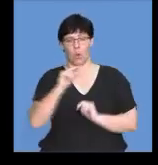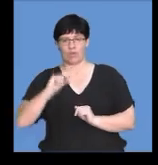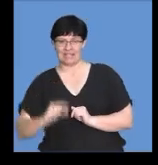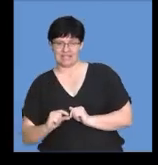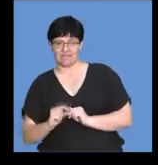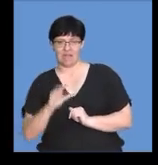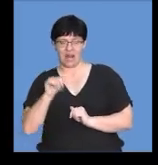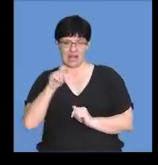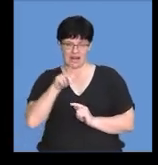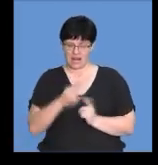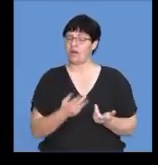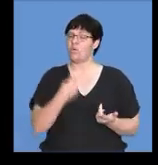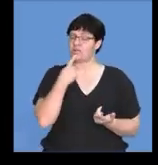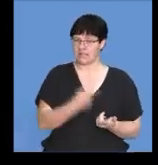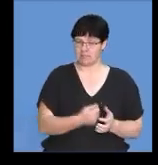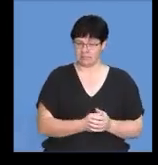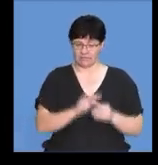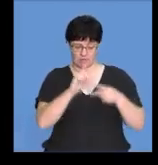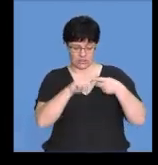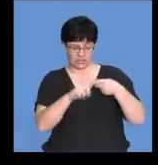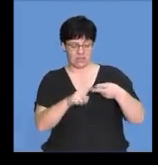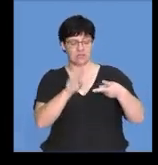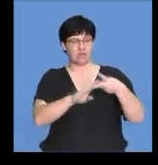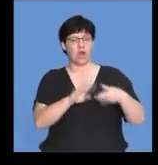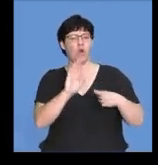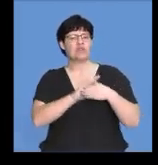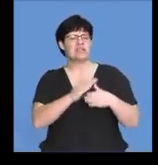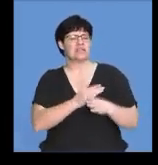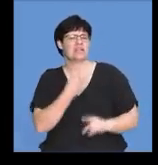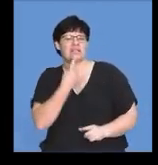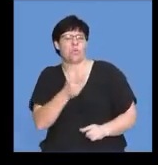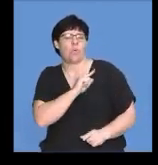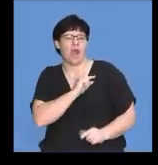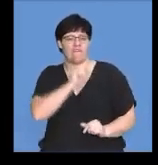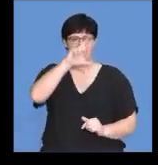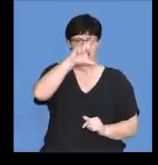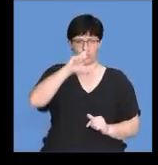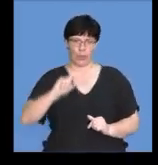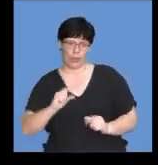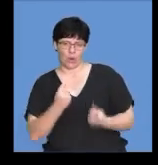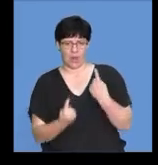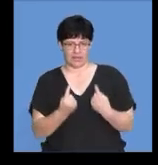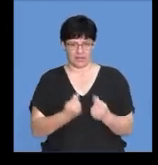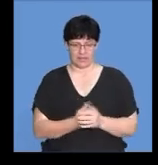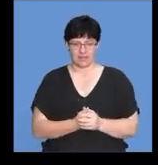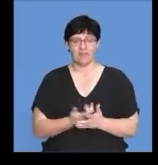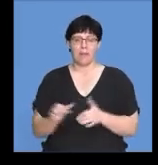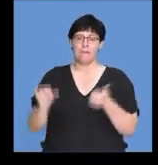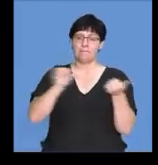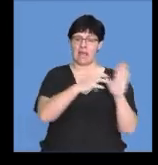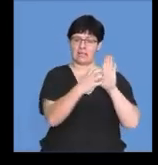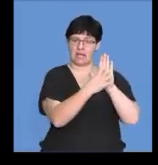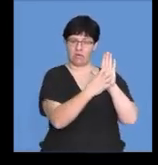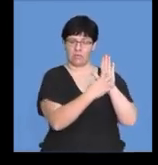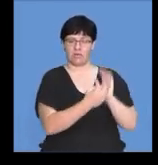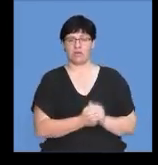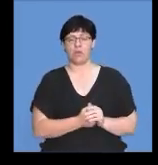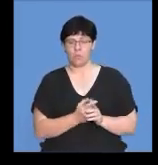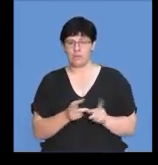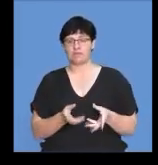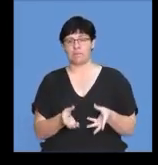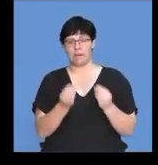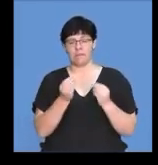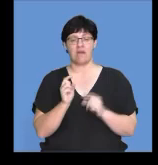recessive allele? That's the first part. And give a reason for your answer. And so if we go back to the diagram, we need to